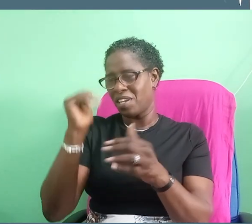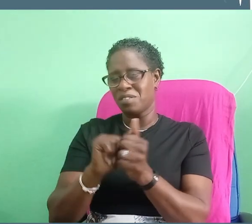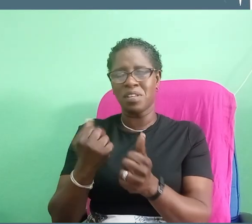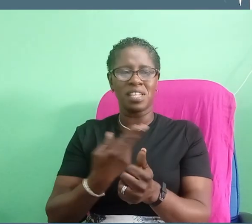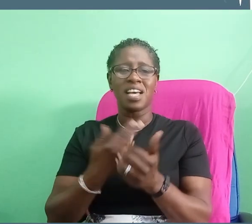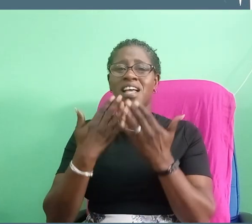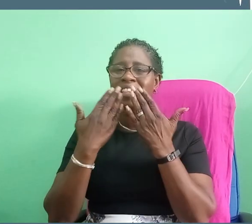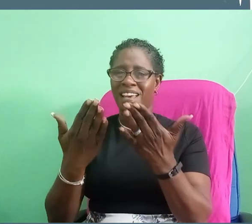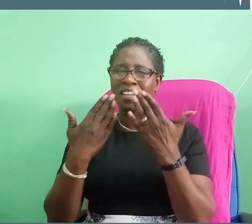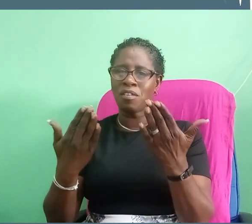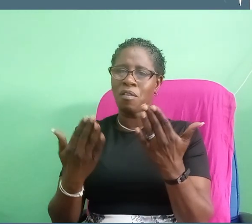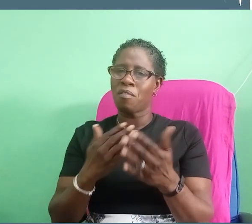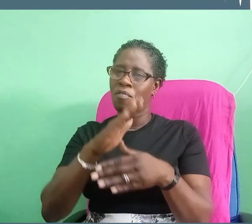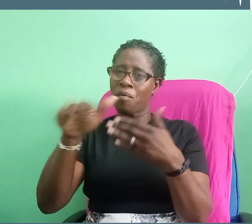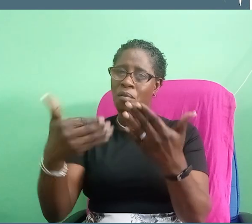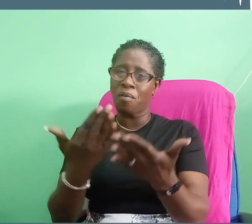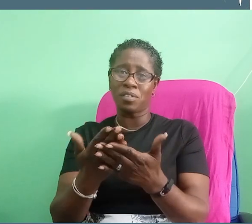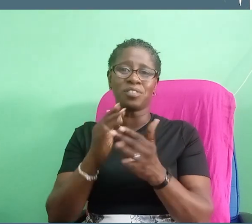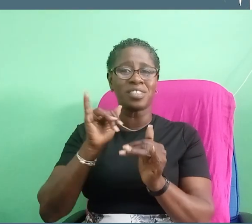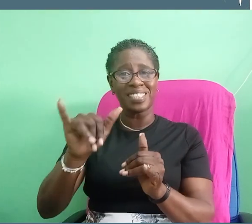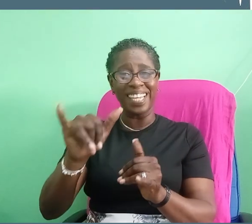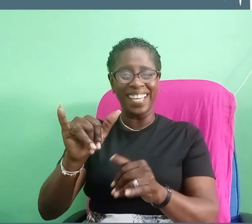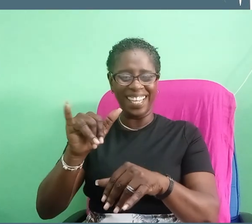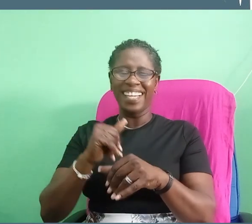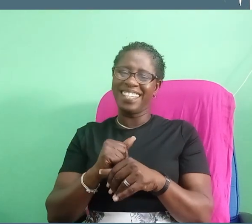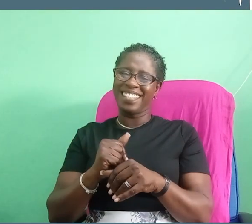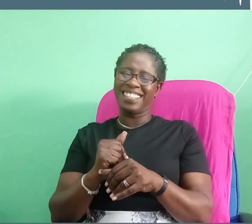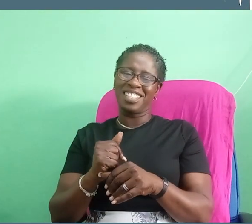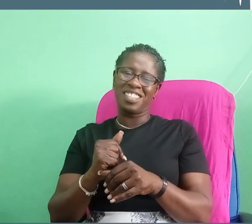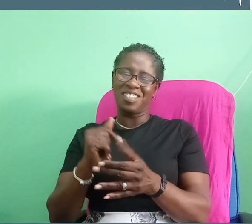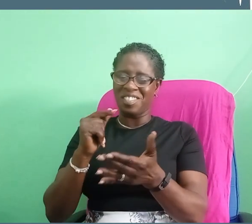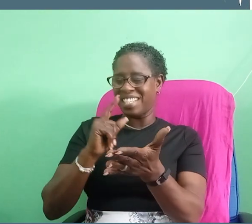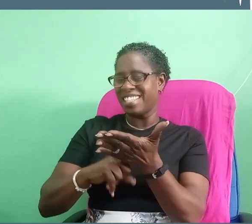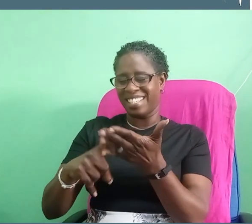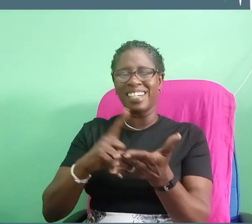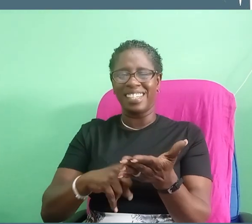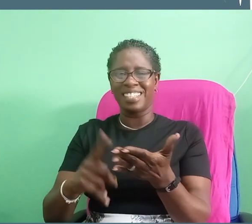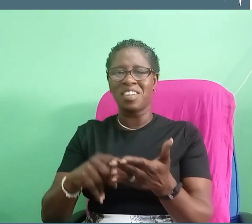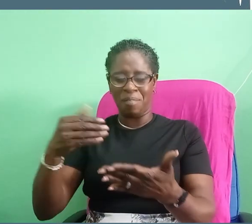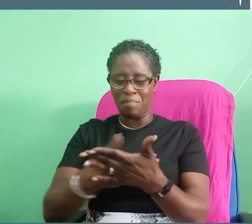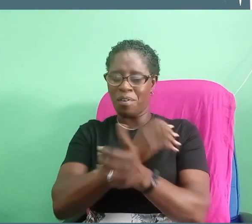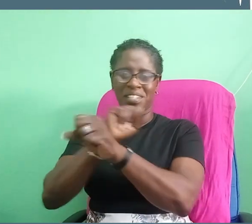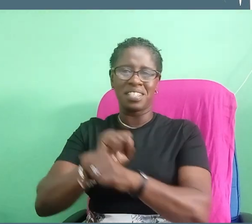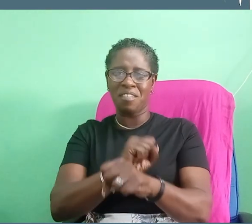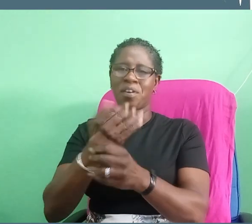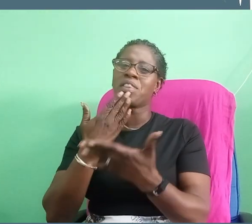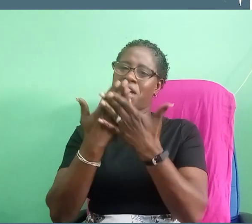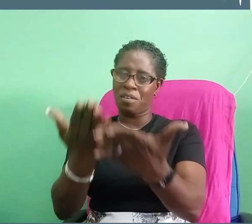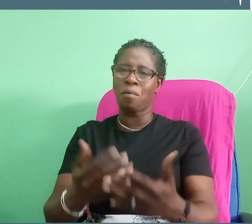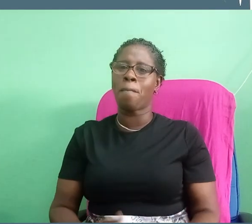And thank you for our audience for staying around for the latest episode of Conversations on Modern Slavery. Thank you.